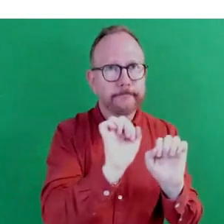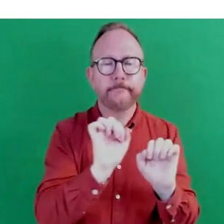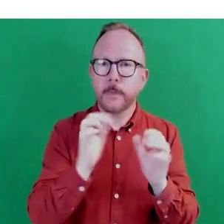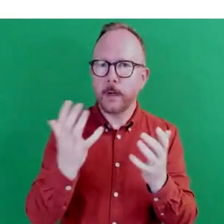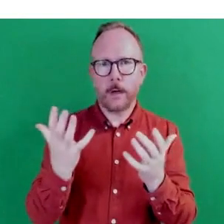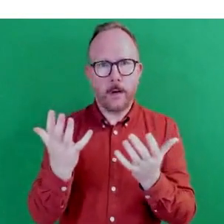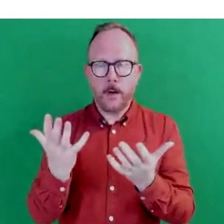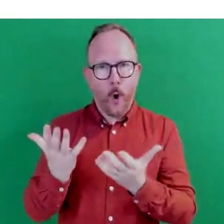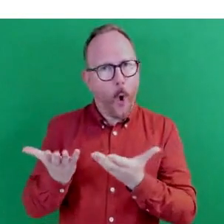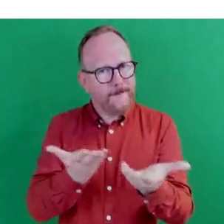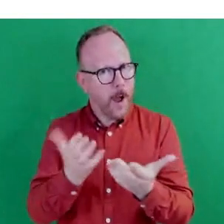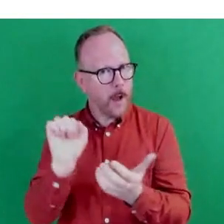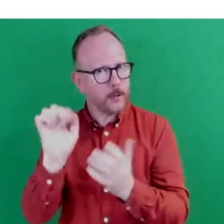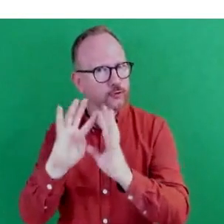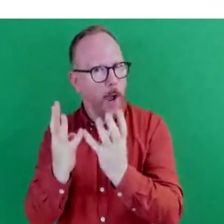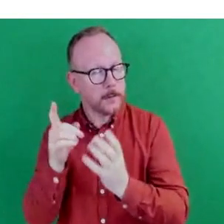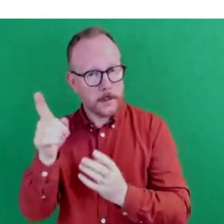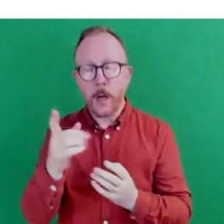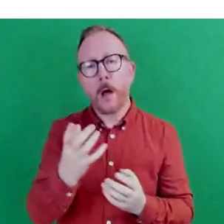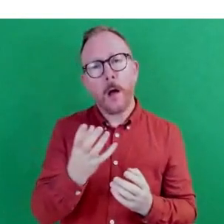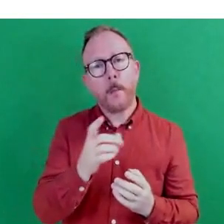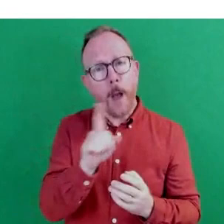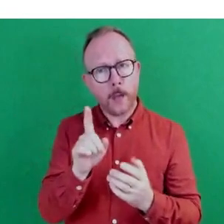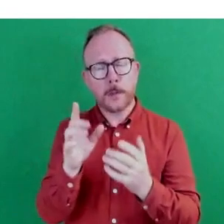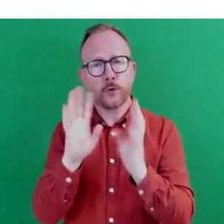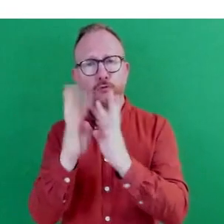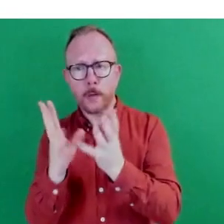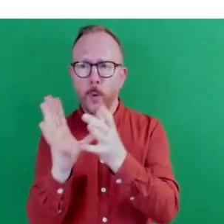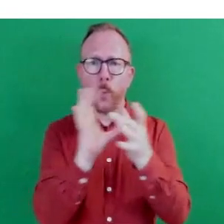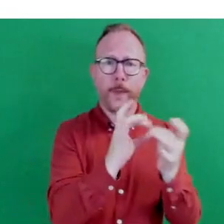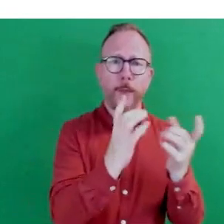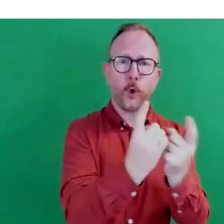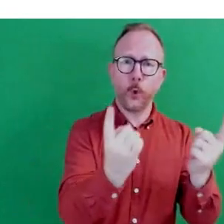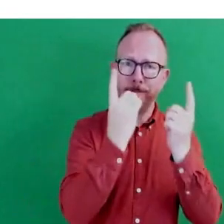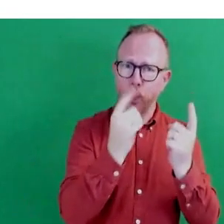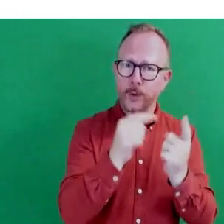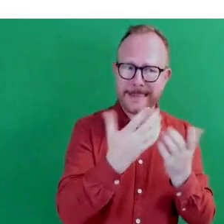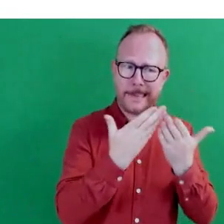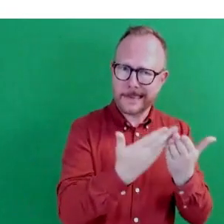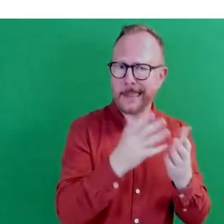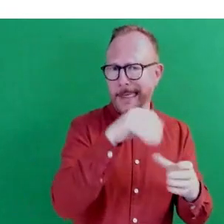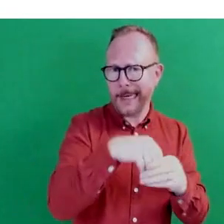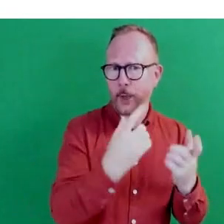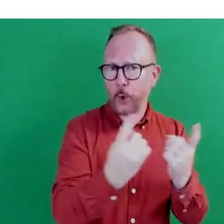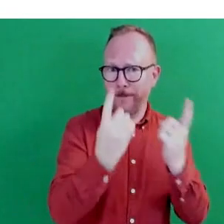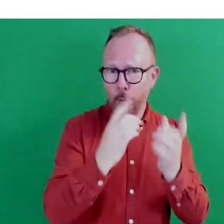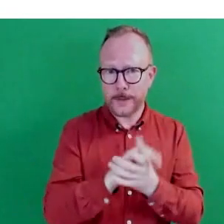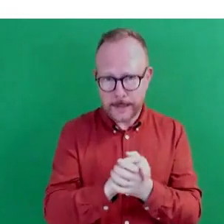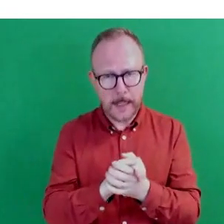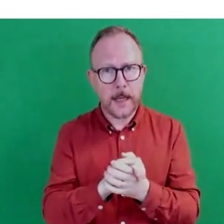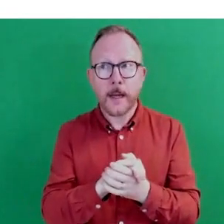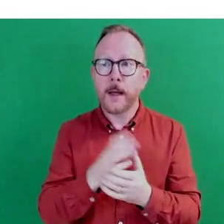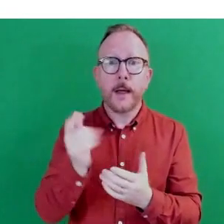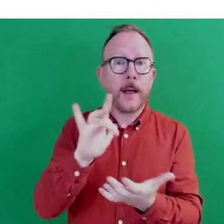case, actually by the trust as a training provider. So certainly a shout out to any Midlands PPN colleagues out there